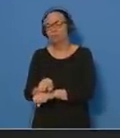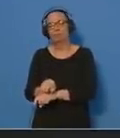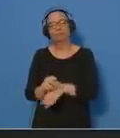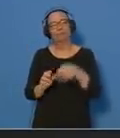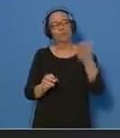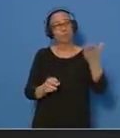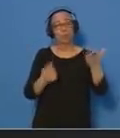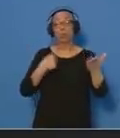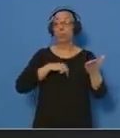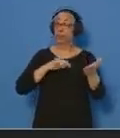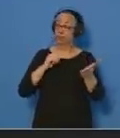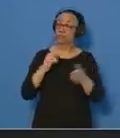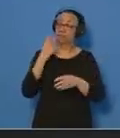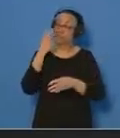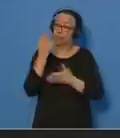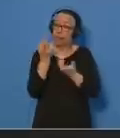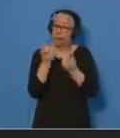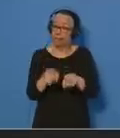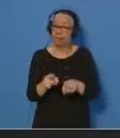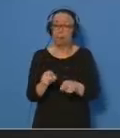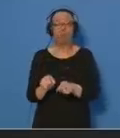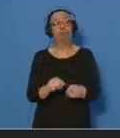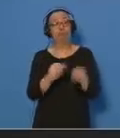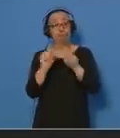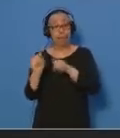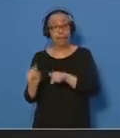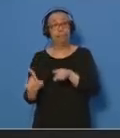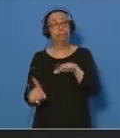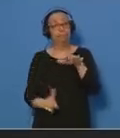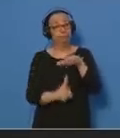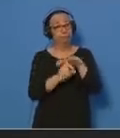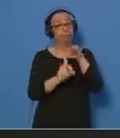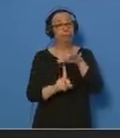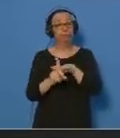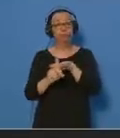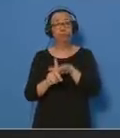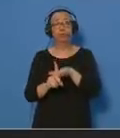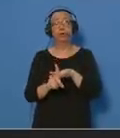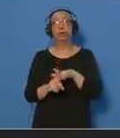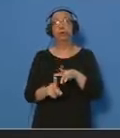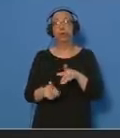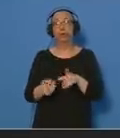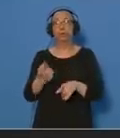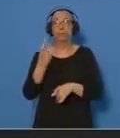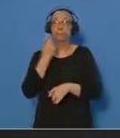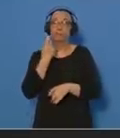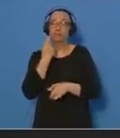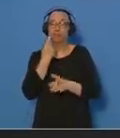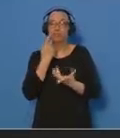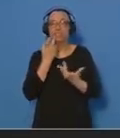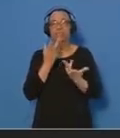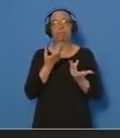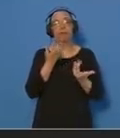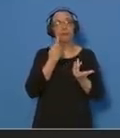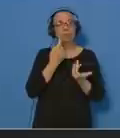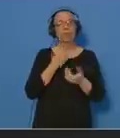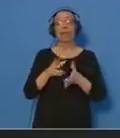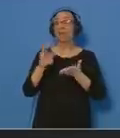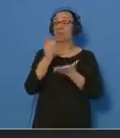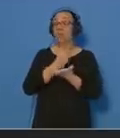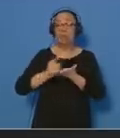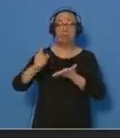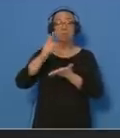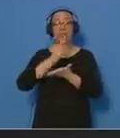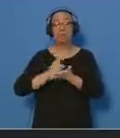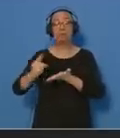information as it comes. The Minister of Health has said that the model will be updated, and we're going to take it on a week-by-week basis. That's the only way that you